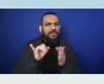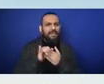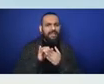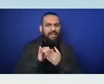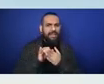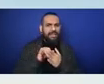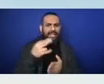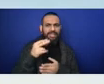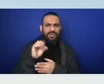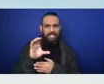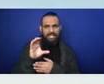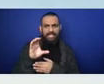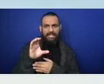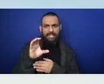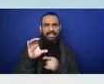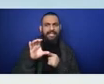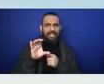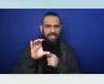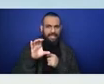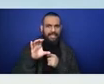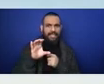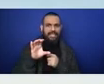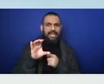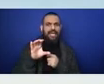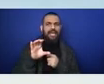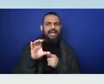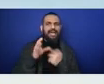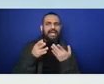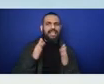PPPs. Now, if you don't have employees,